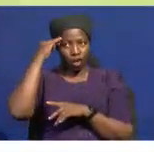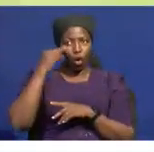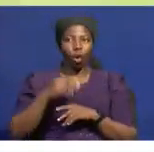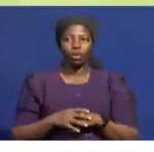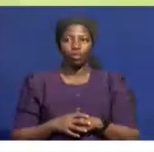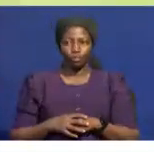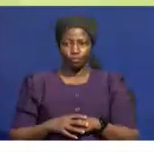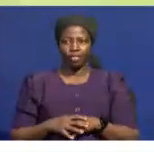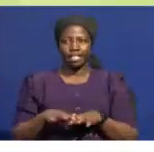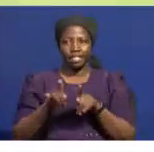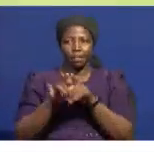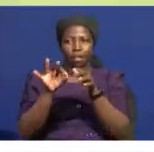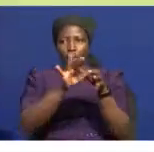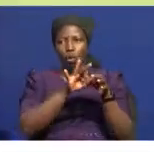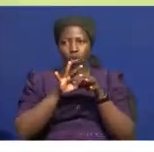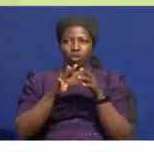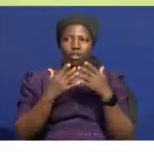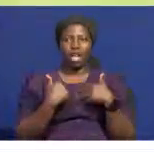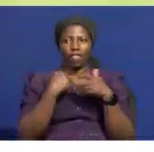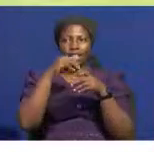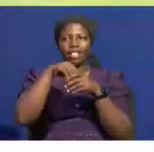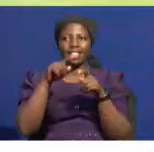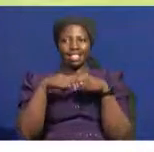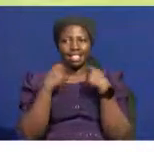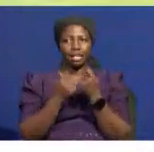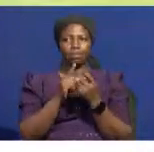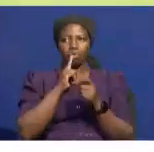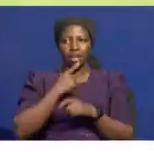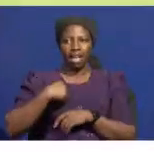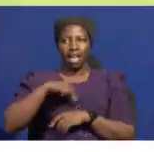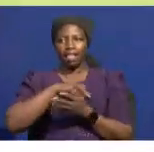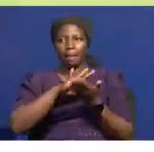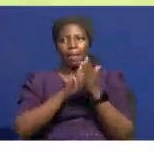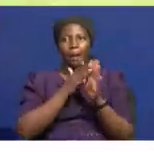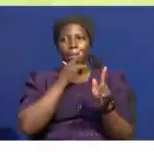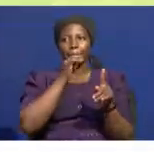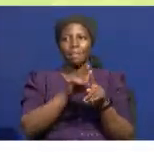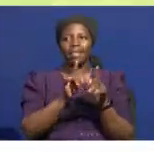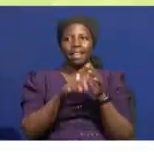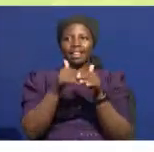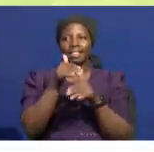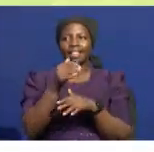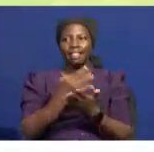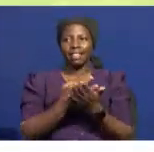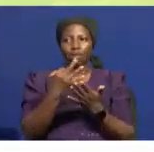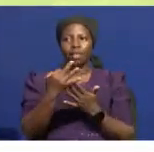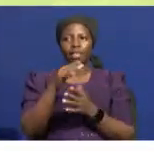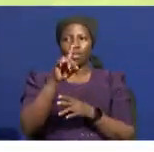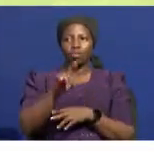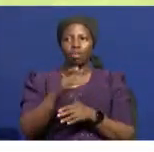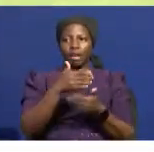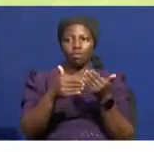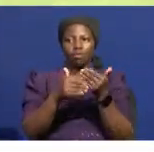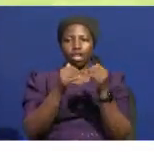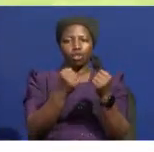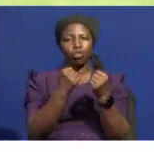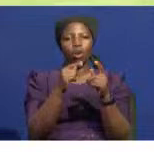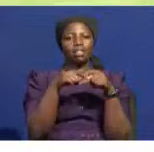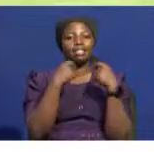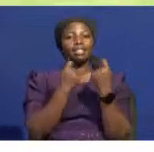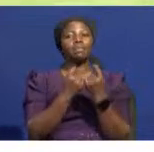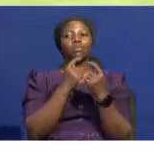and the cohesion that we'll have in the team. So we're going to be brothers for the next 3 weeks. Need a solid team so that you can be